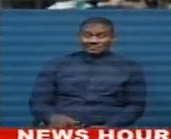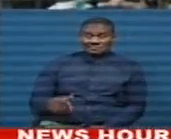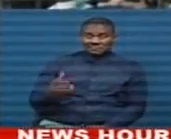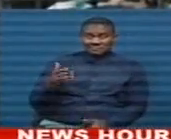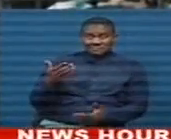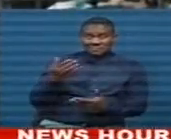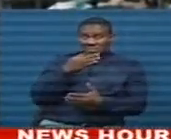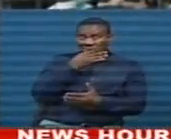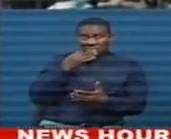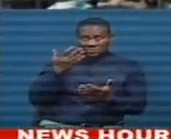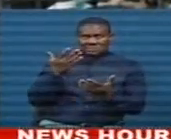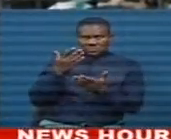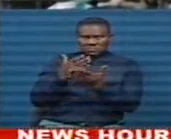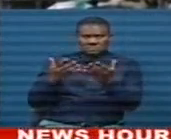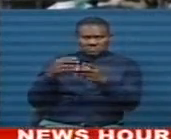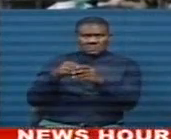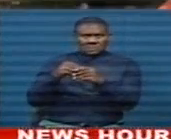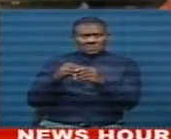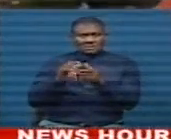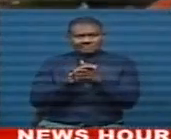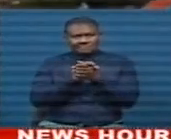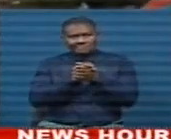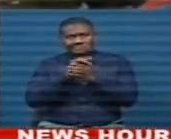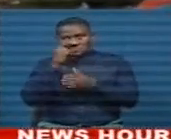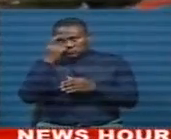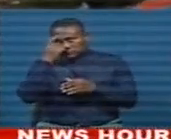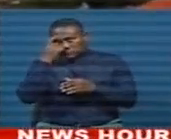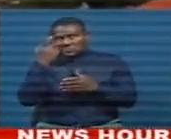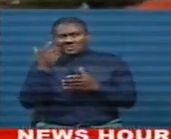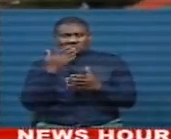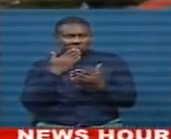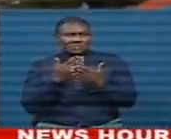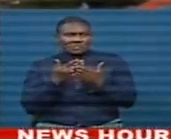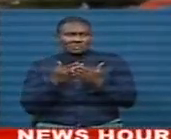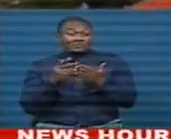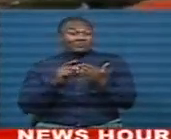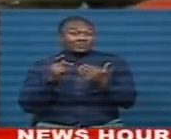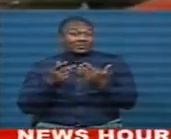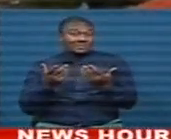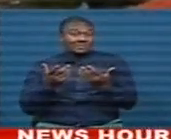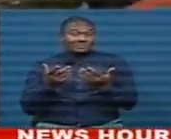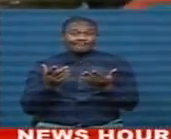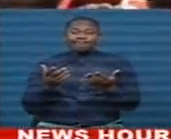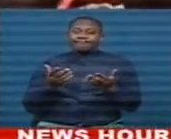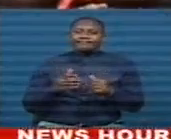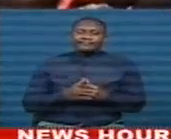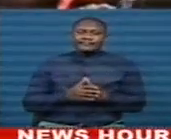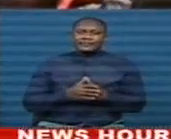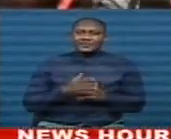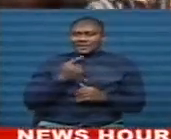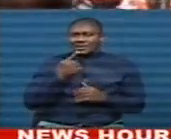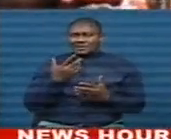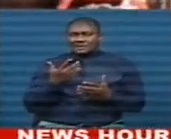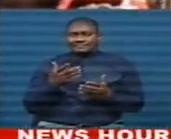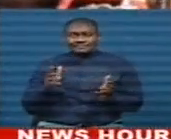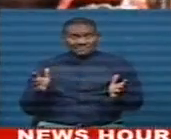project lauded the government for promoting cashew production. They appealed to the district assembly to expand the project to cover